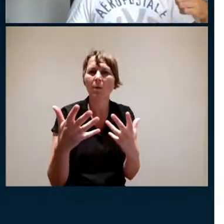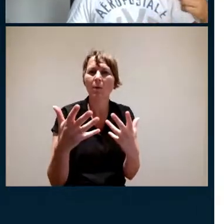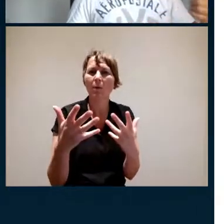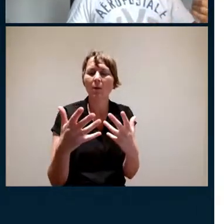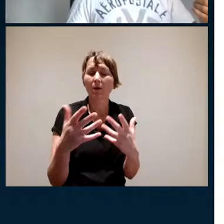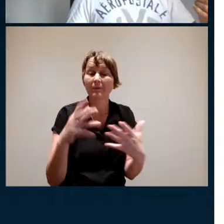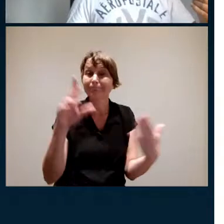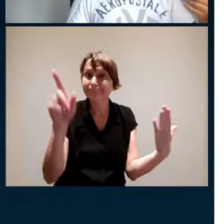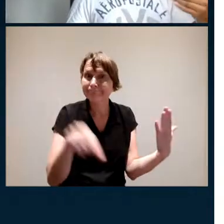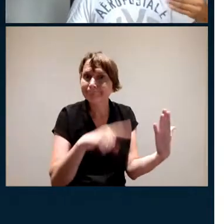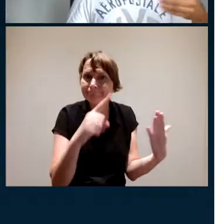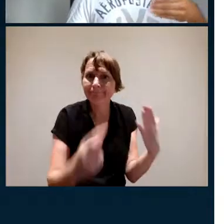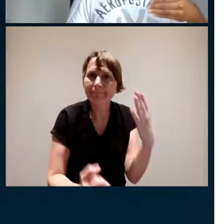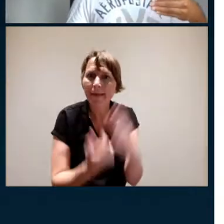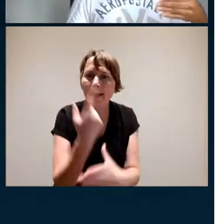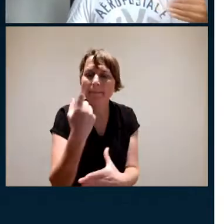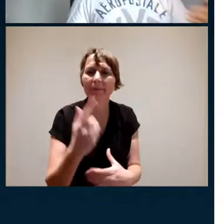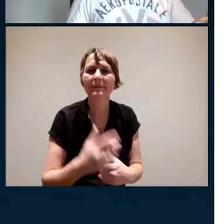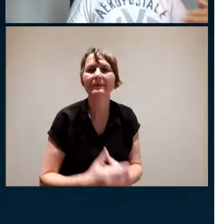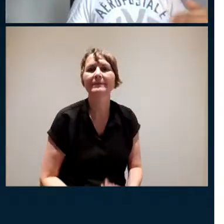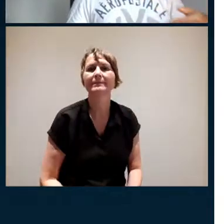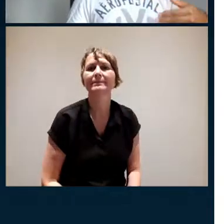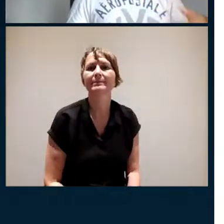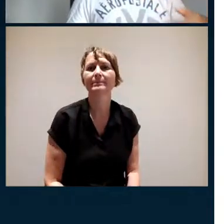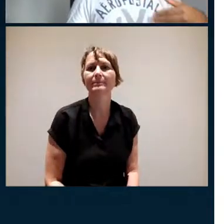has something been